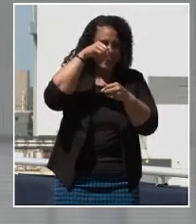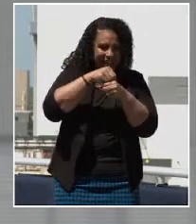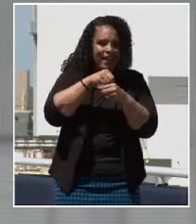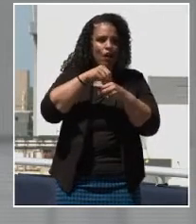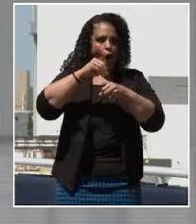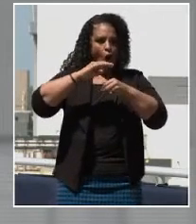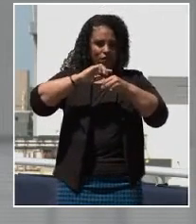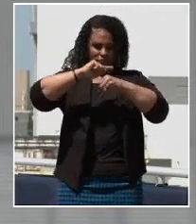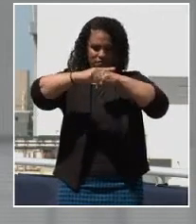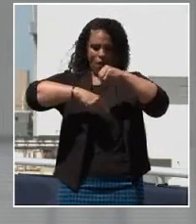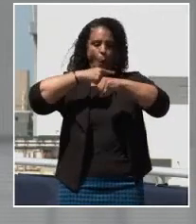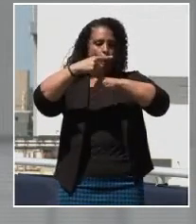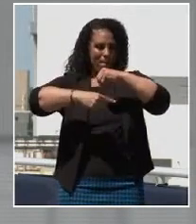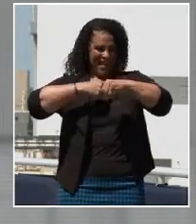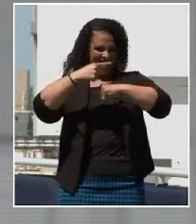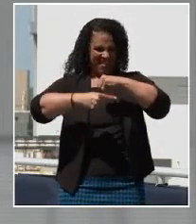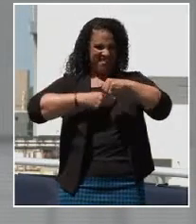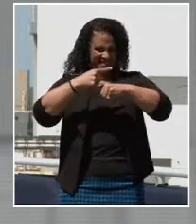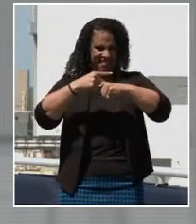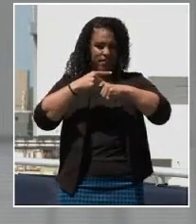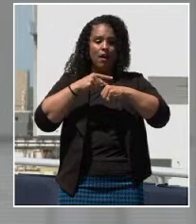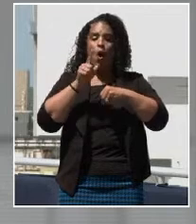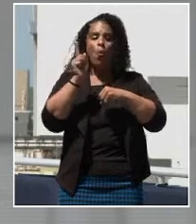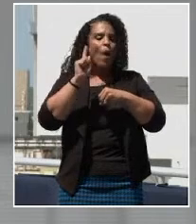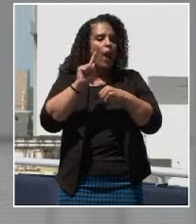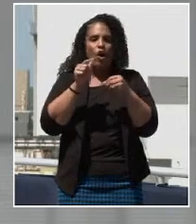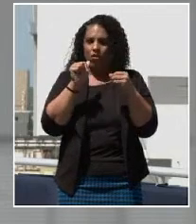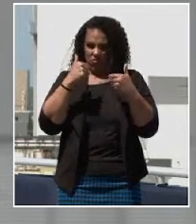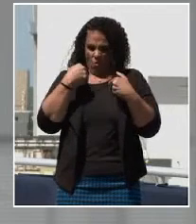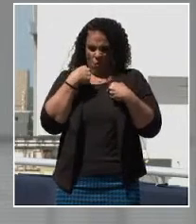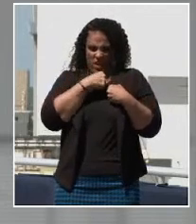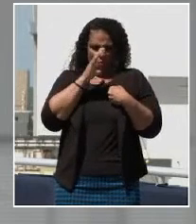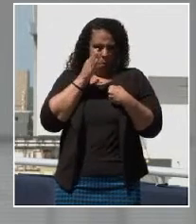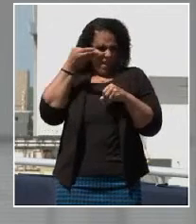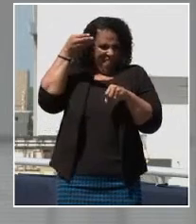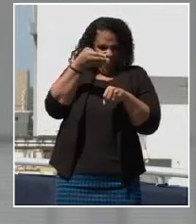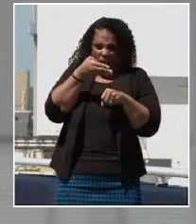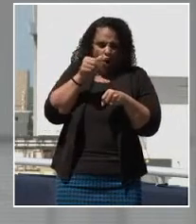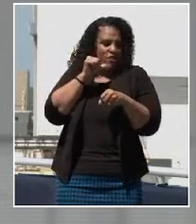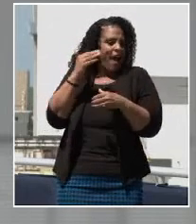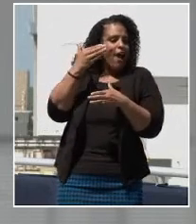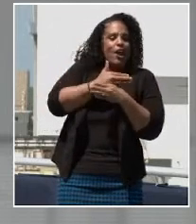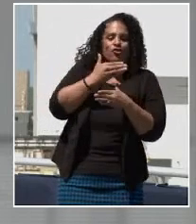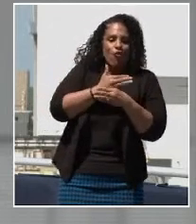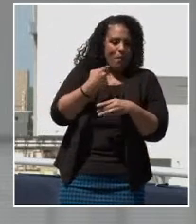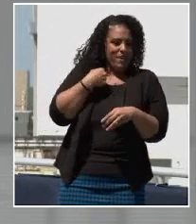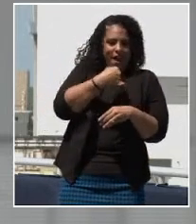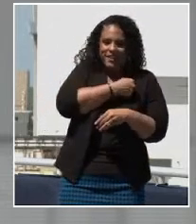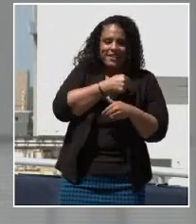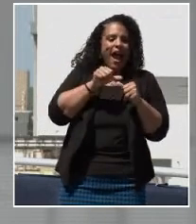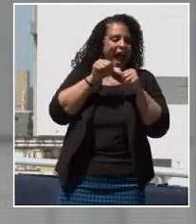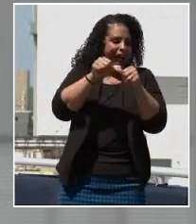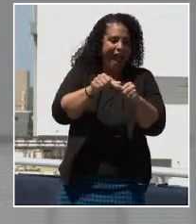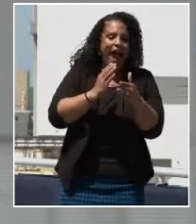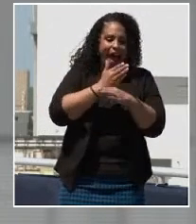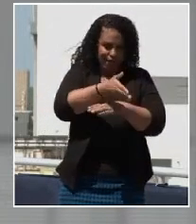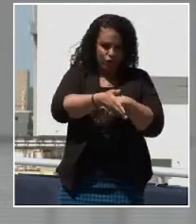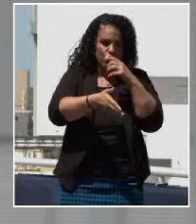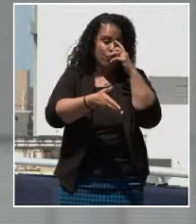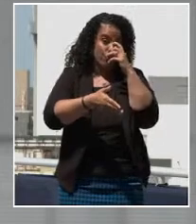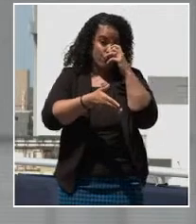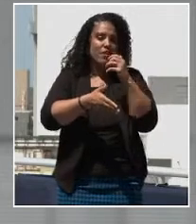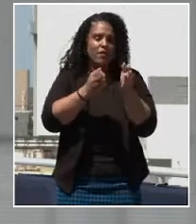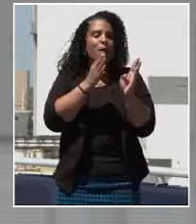US will maintain an uninterrupted presence after the planned retirement of the